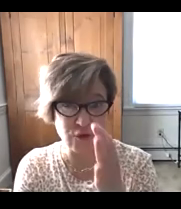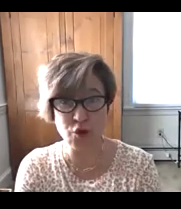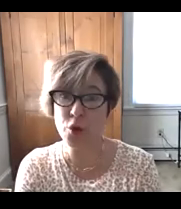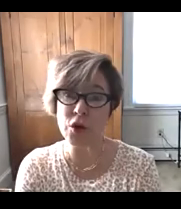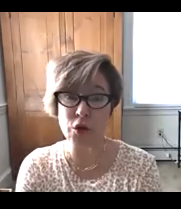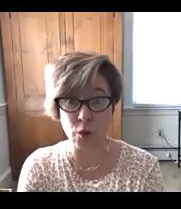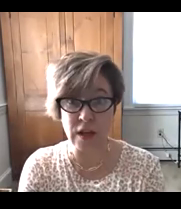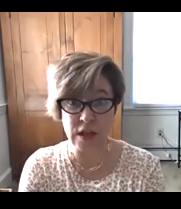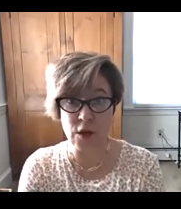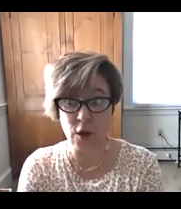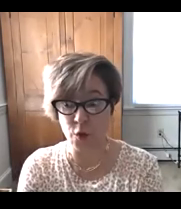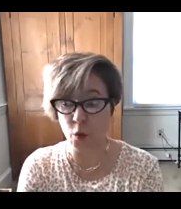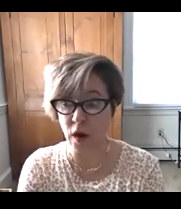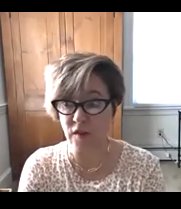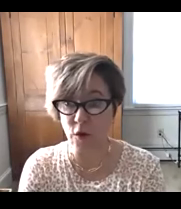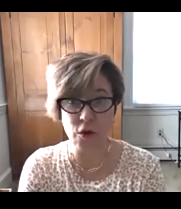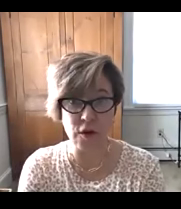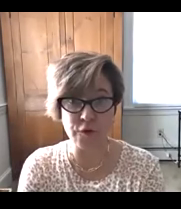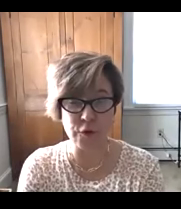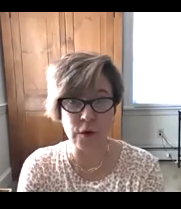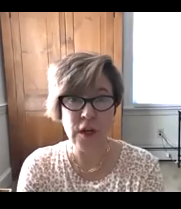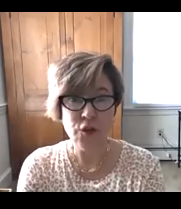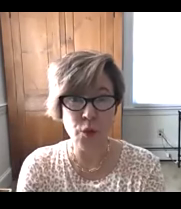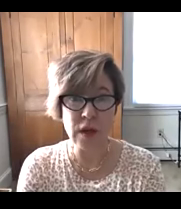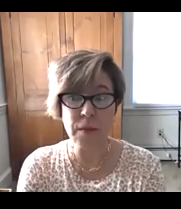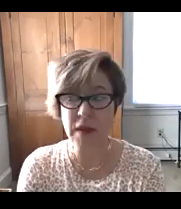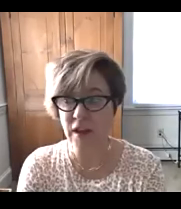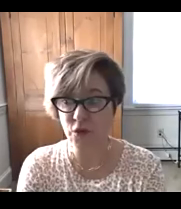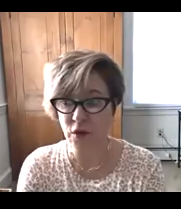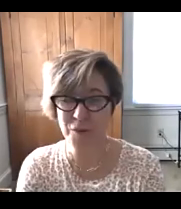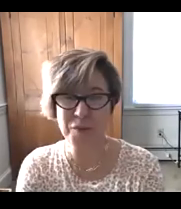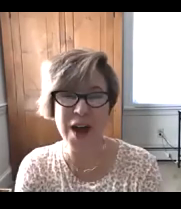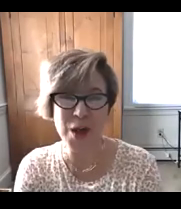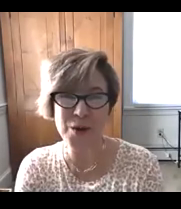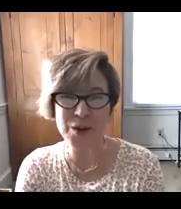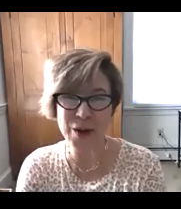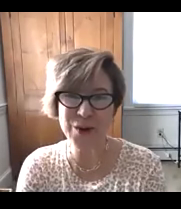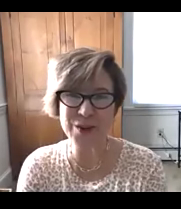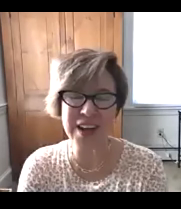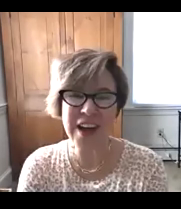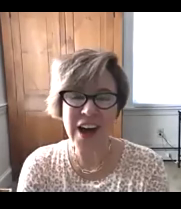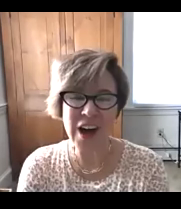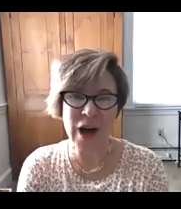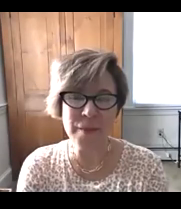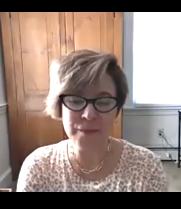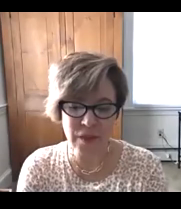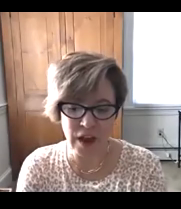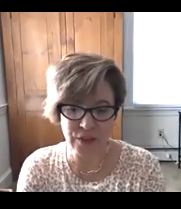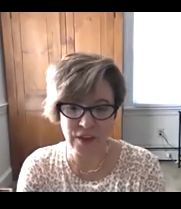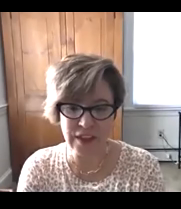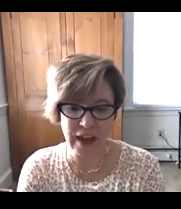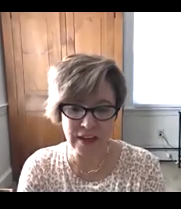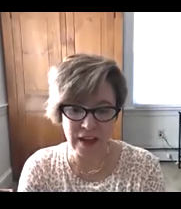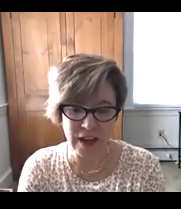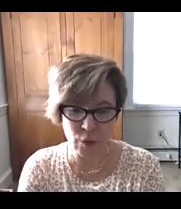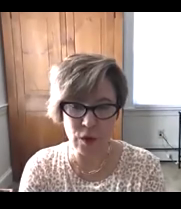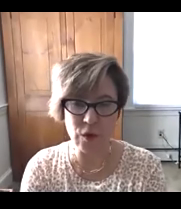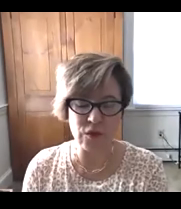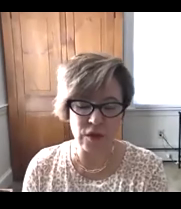I have shortened a great deal, otherwise I'll talk for 20 minutes on his bio alone, I think